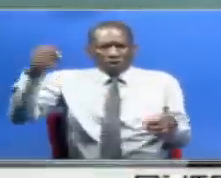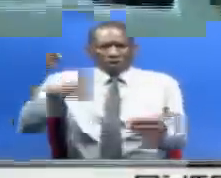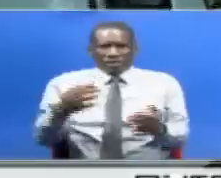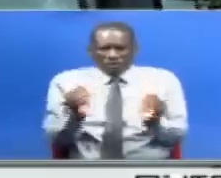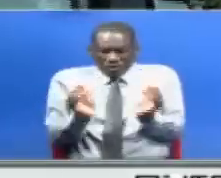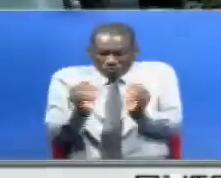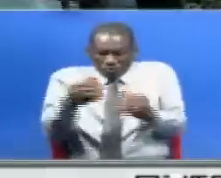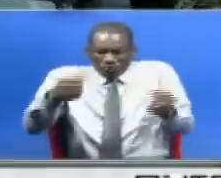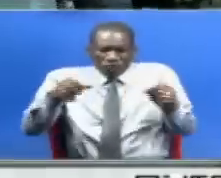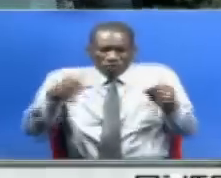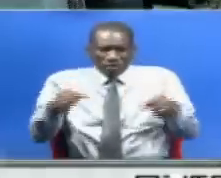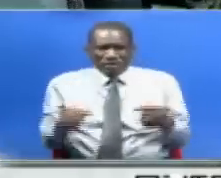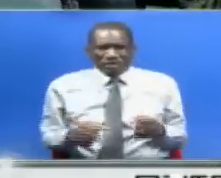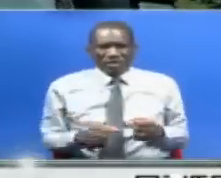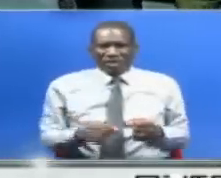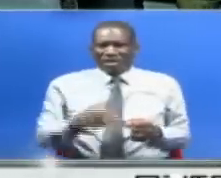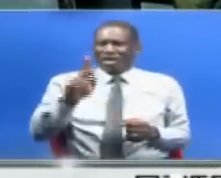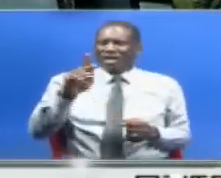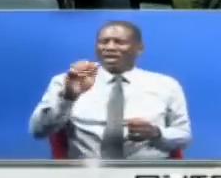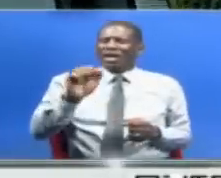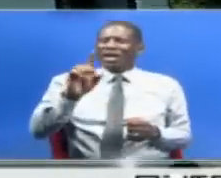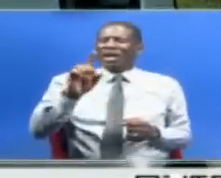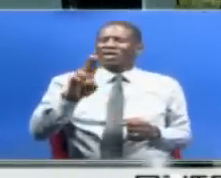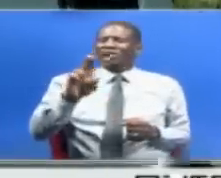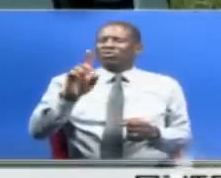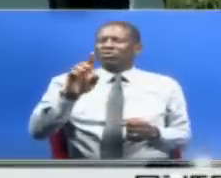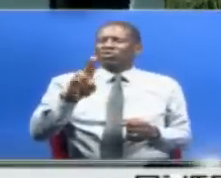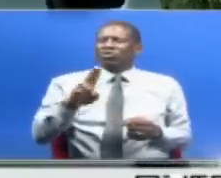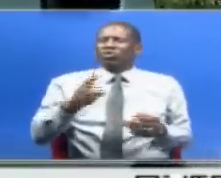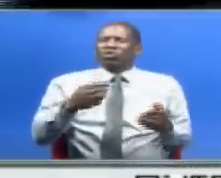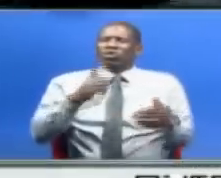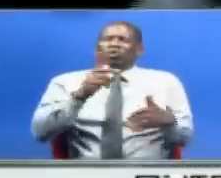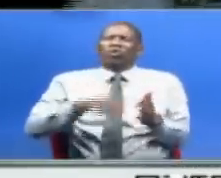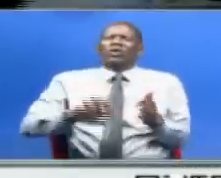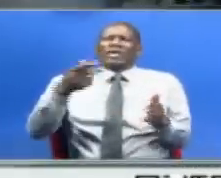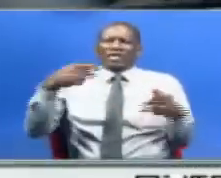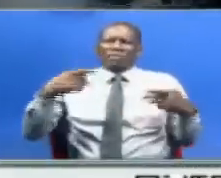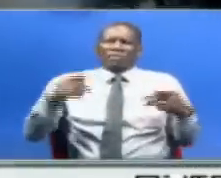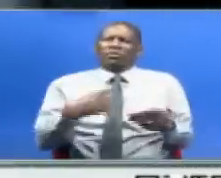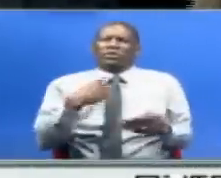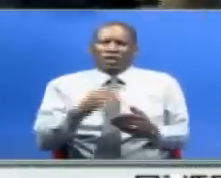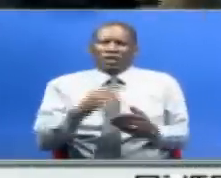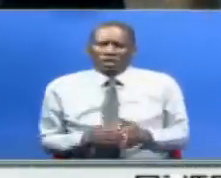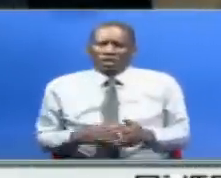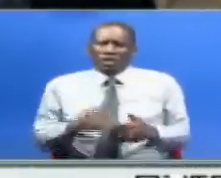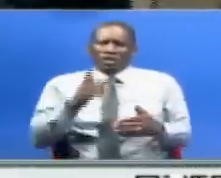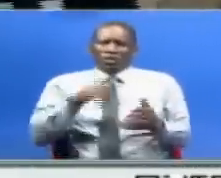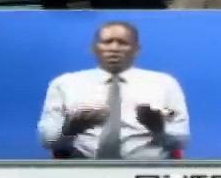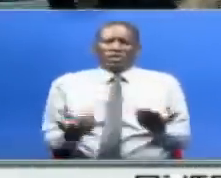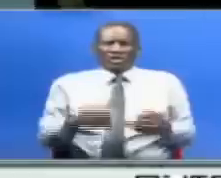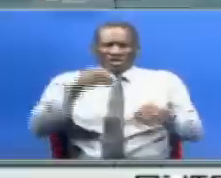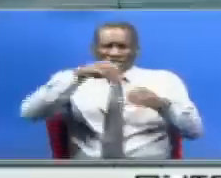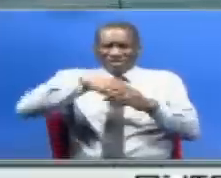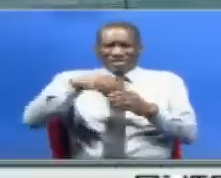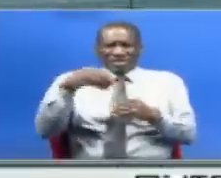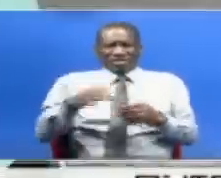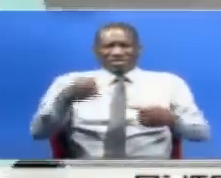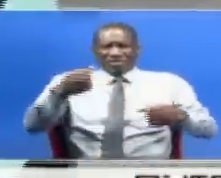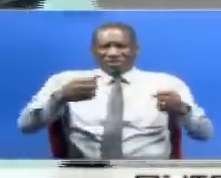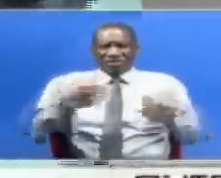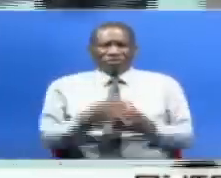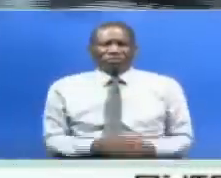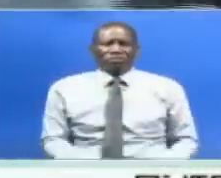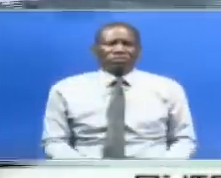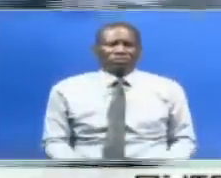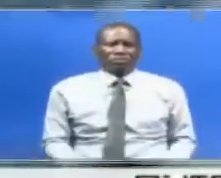small car. A kadudu, as Kenyans commonly call such small vehicles. What's it like inside?